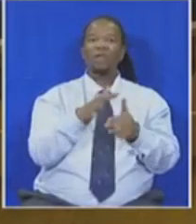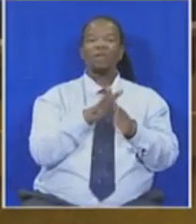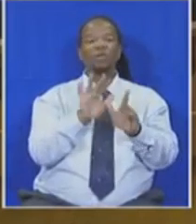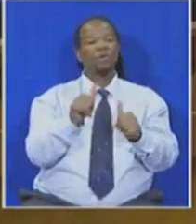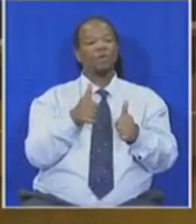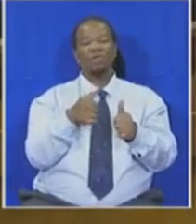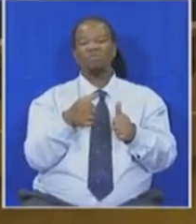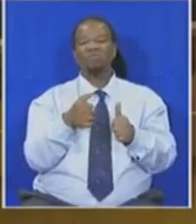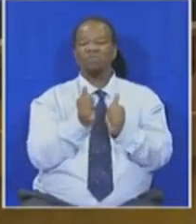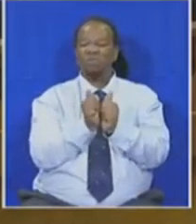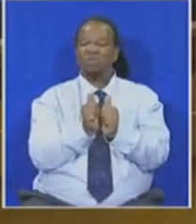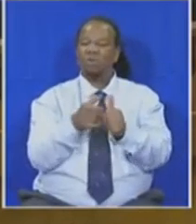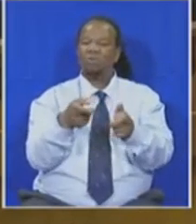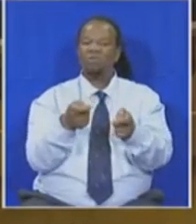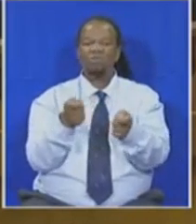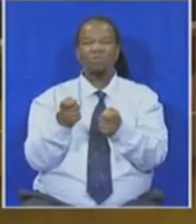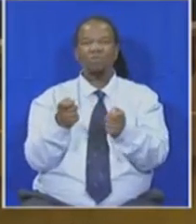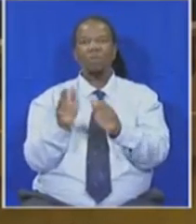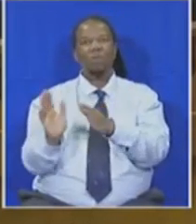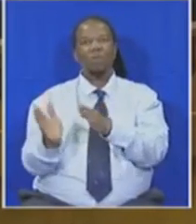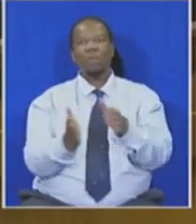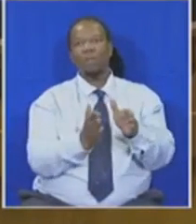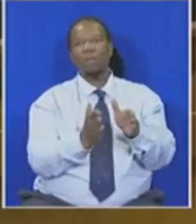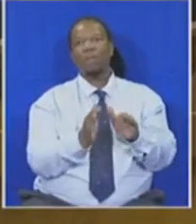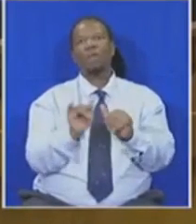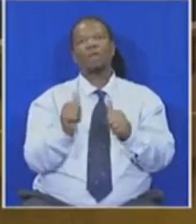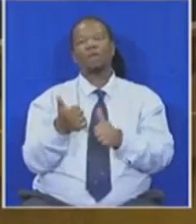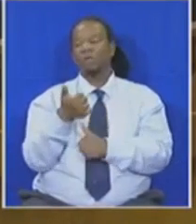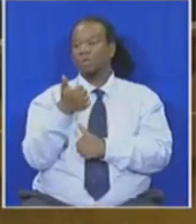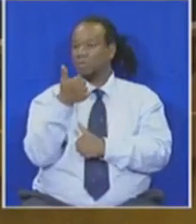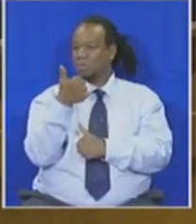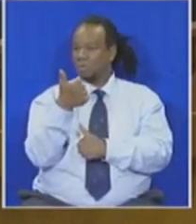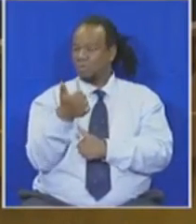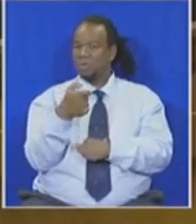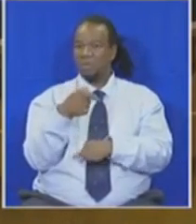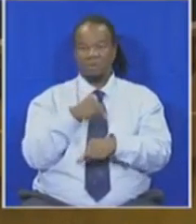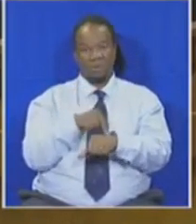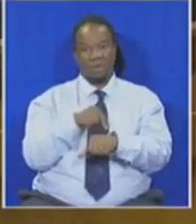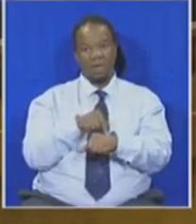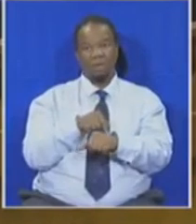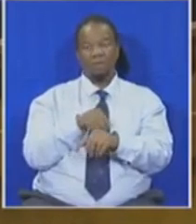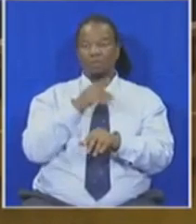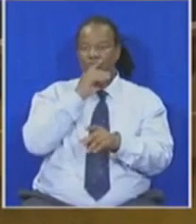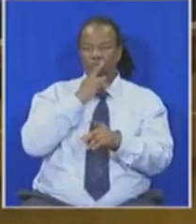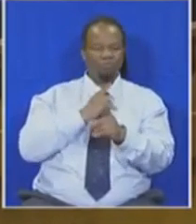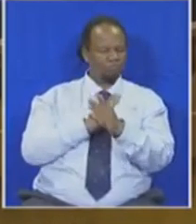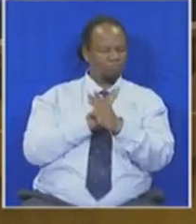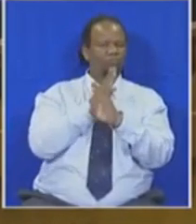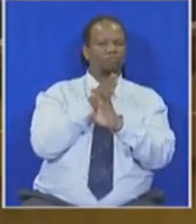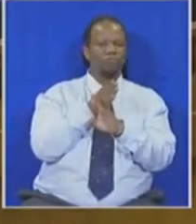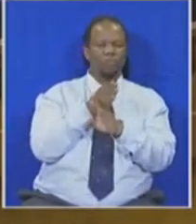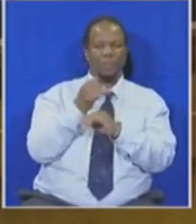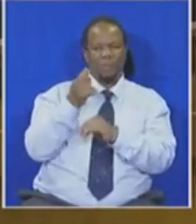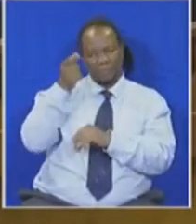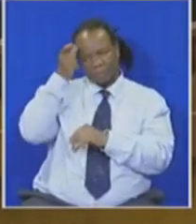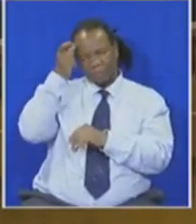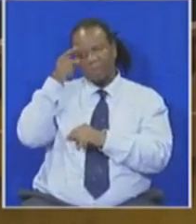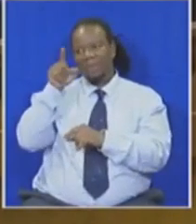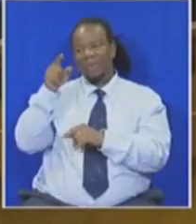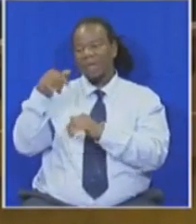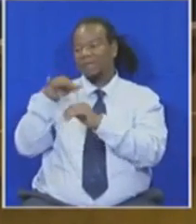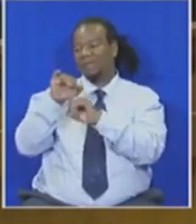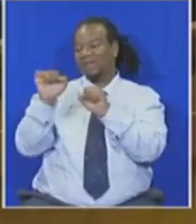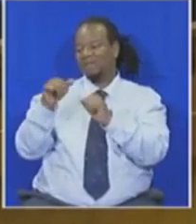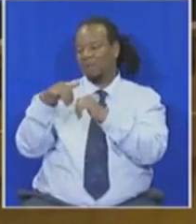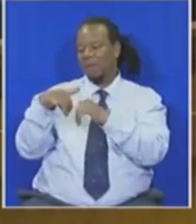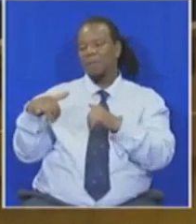so long. But it is also a place where good triumphed over evil, where the brutal system of apartheid capitulated